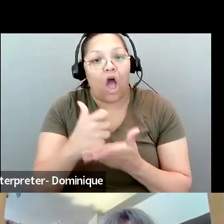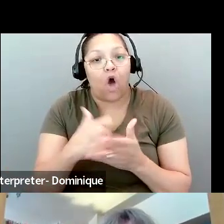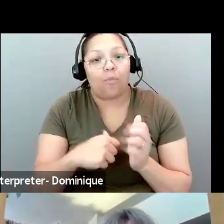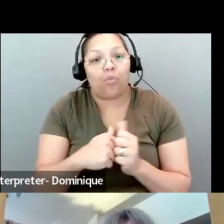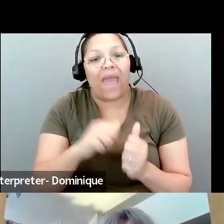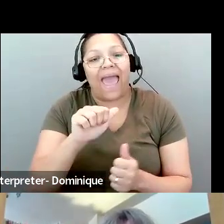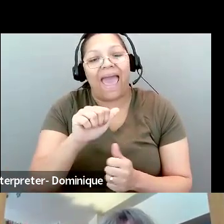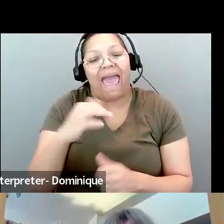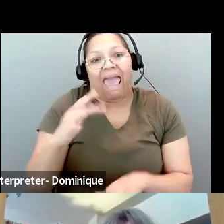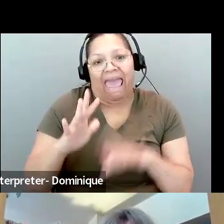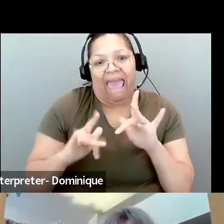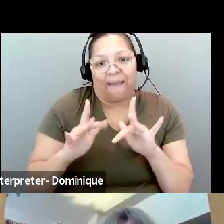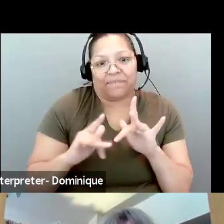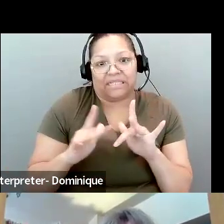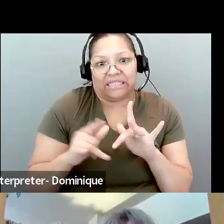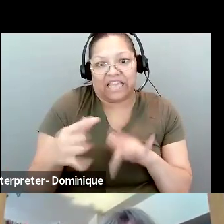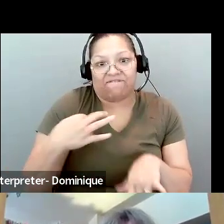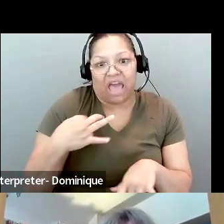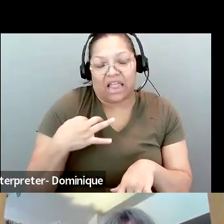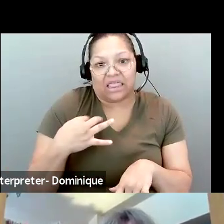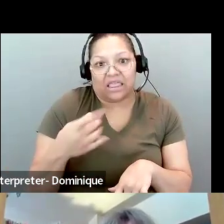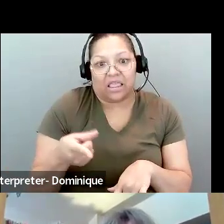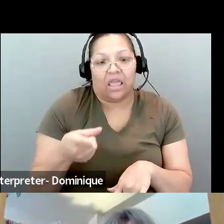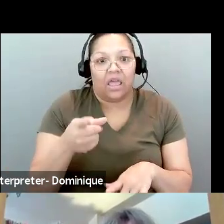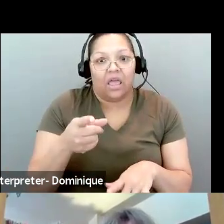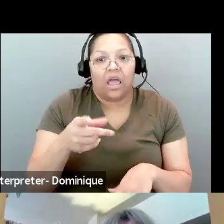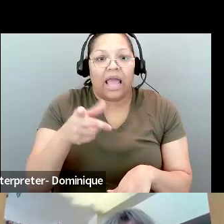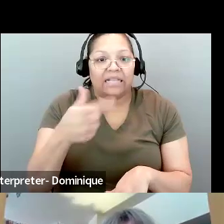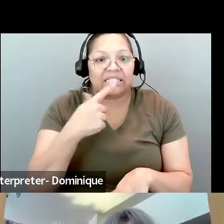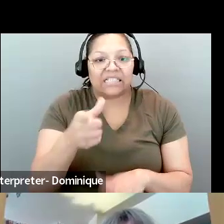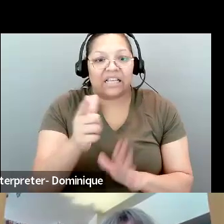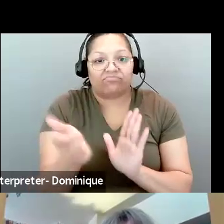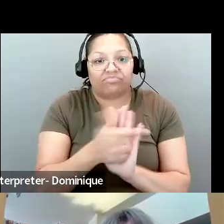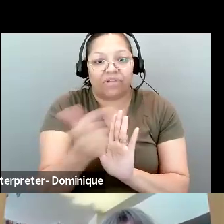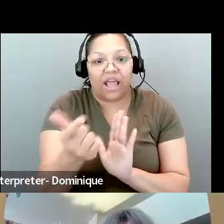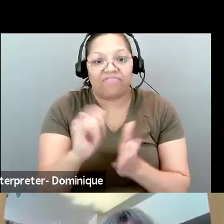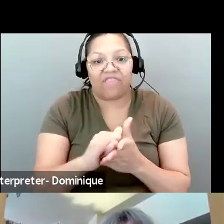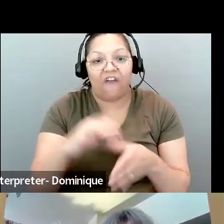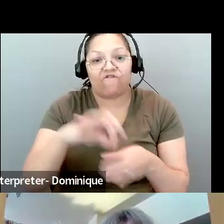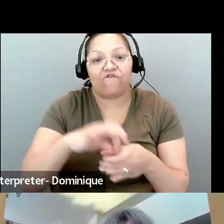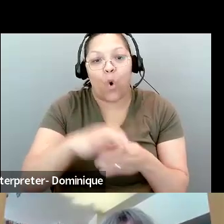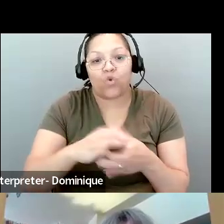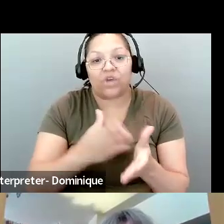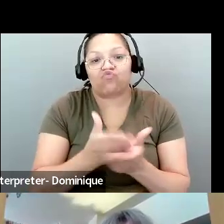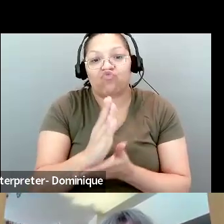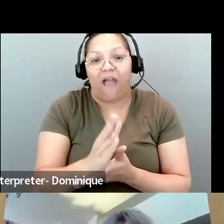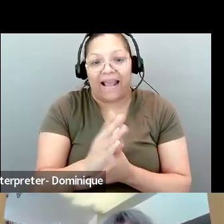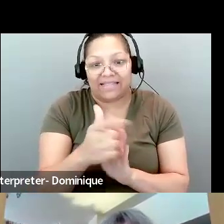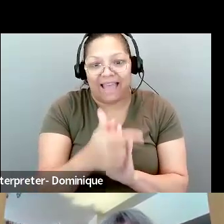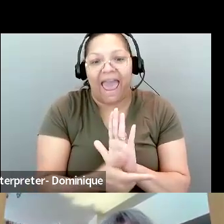applications, saying that it violates the Voting Rights Act. So that is definitely a win.